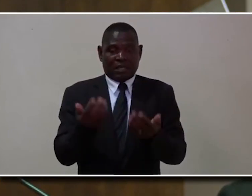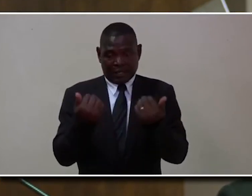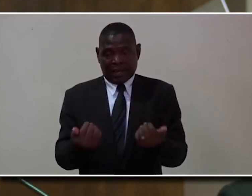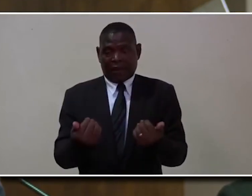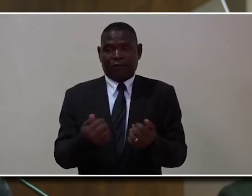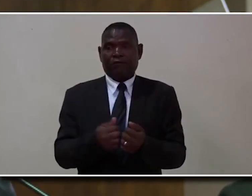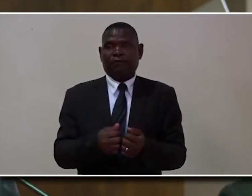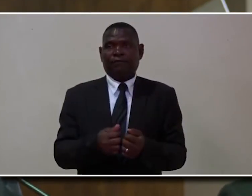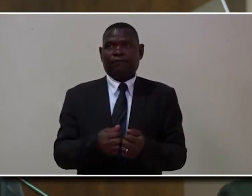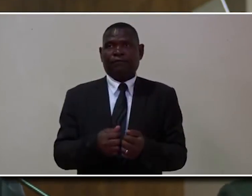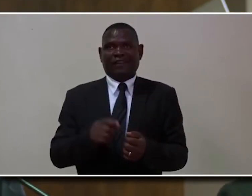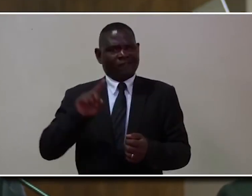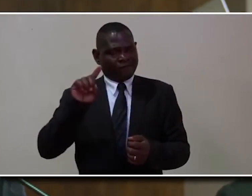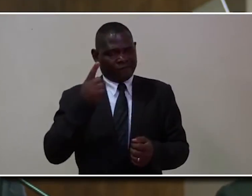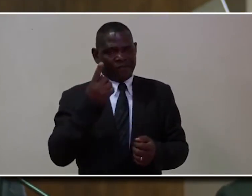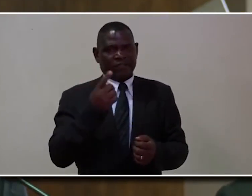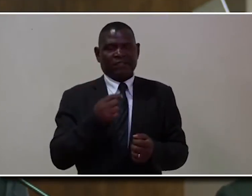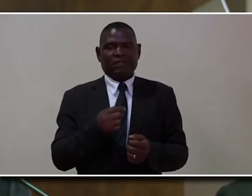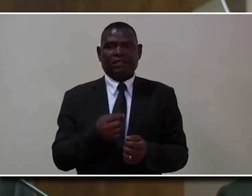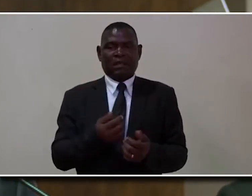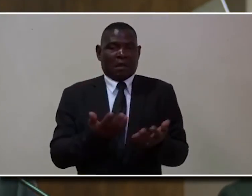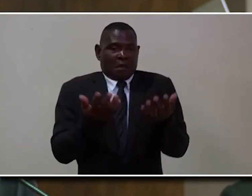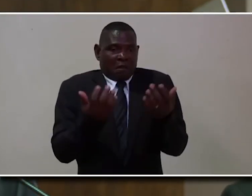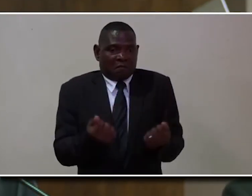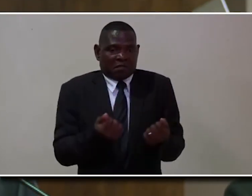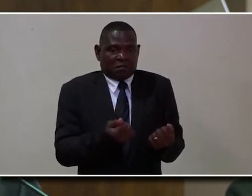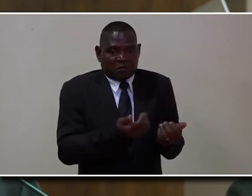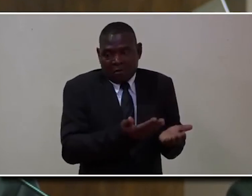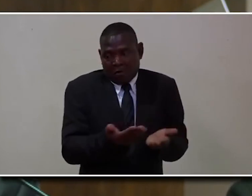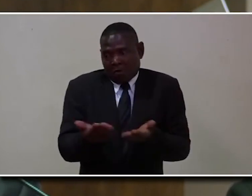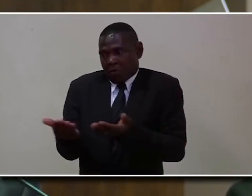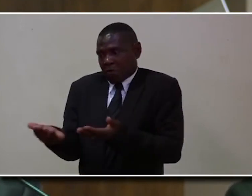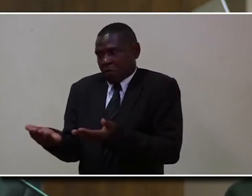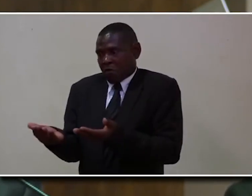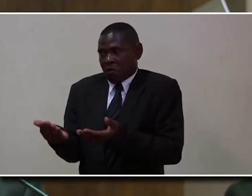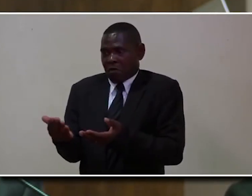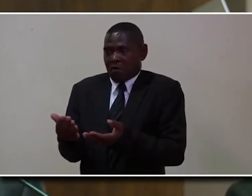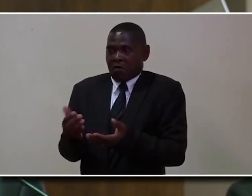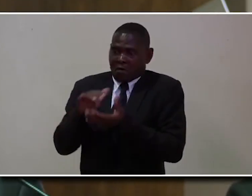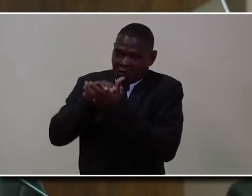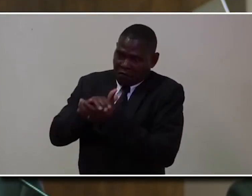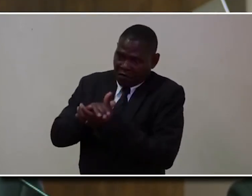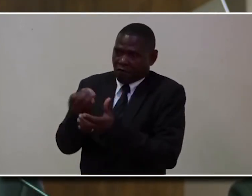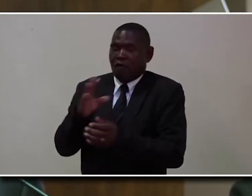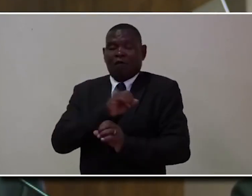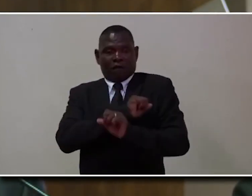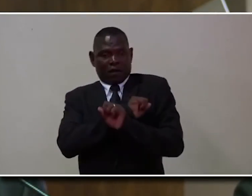First of all, I want to bring to you love and greetings from our dear chief apostle. I